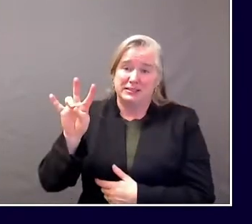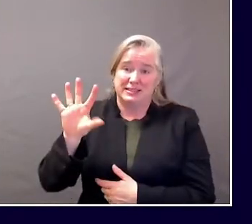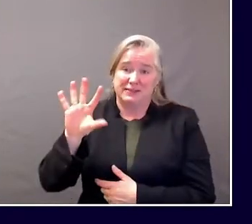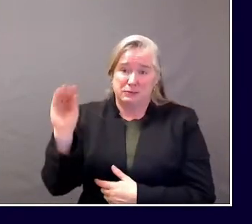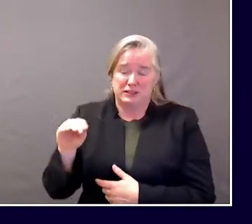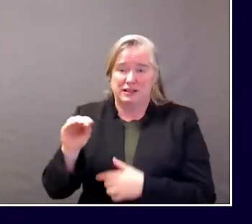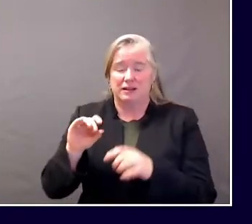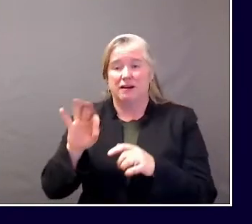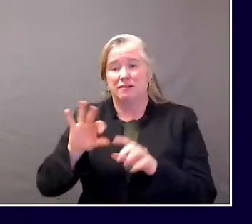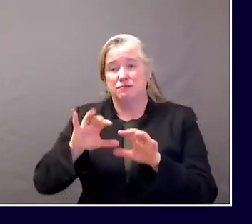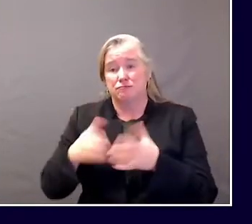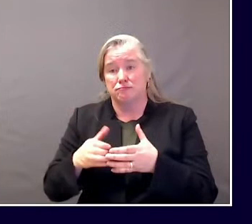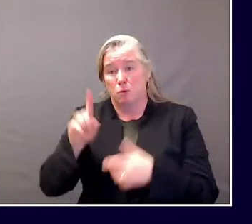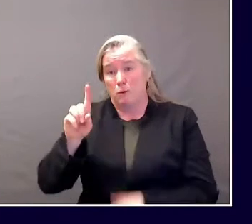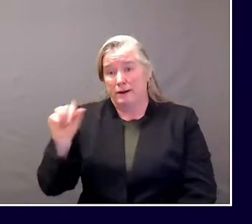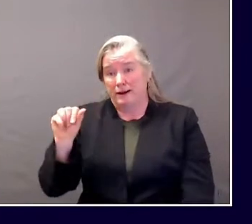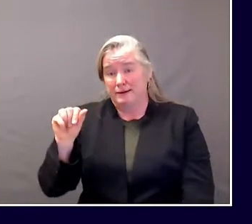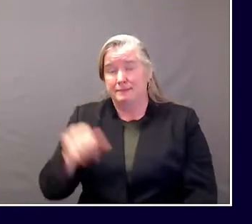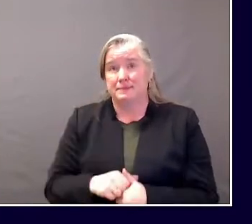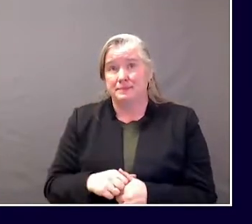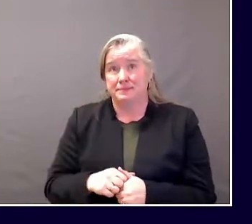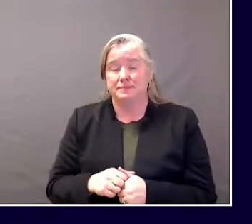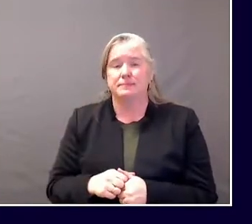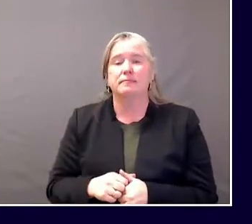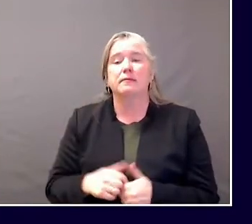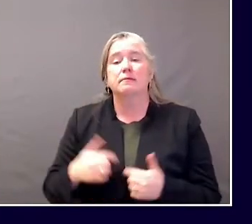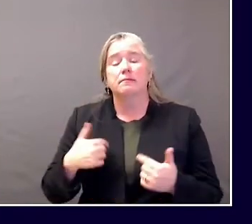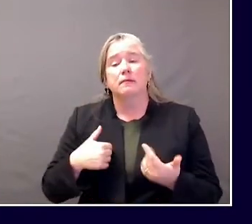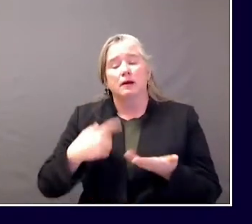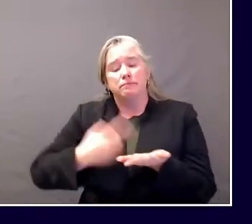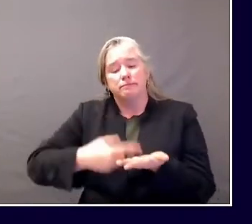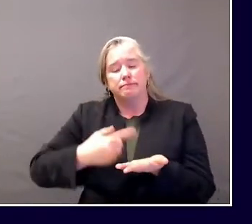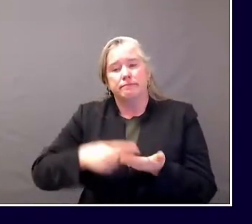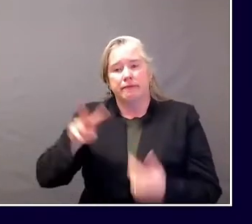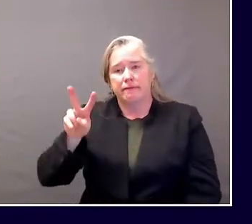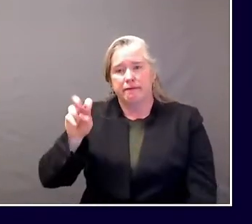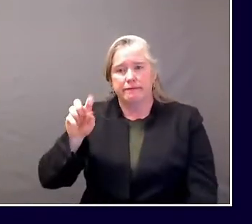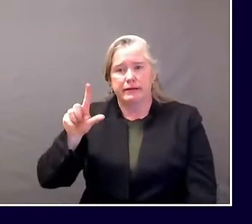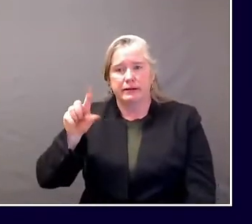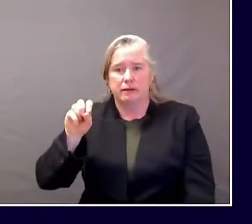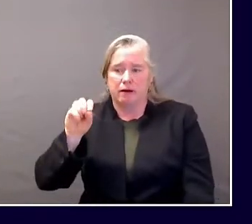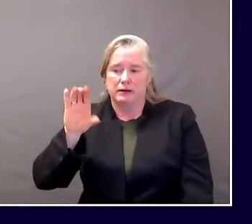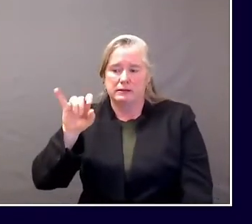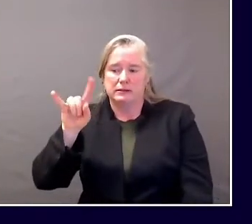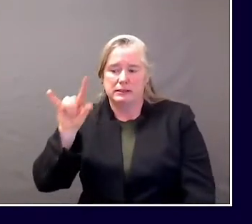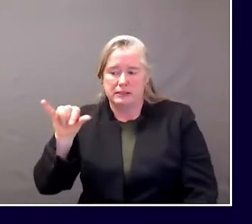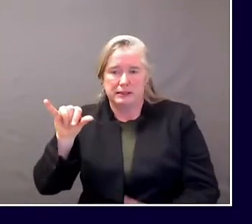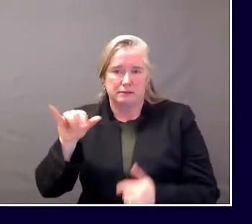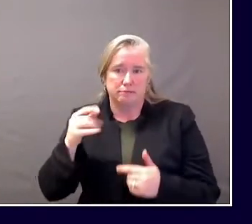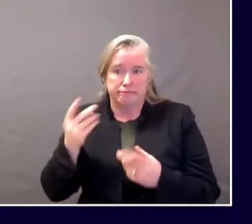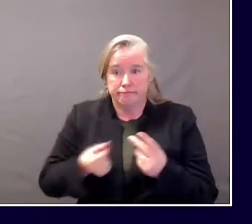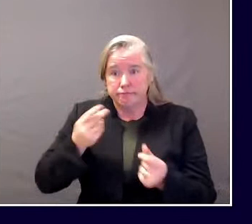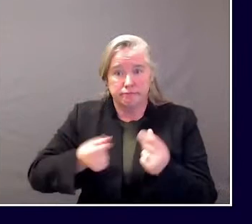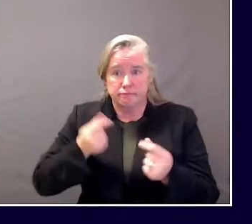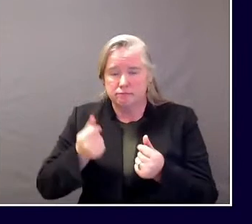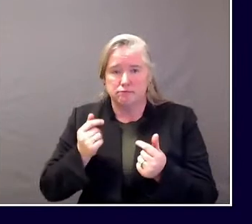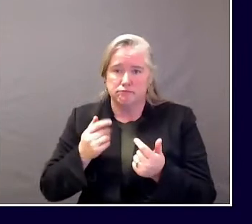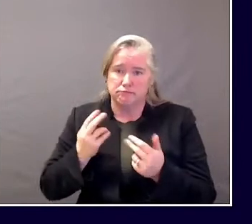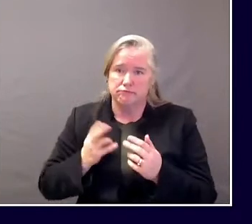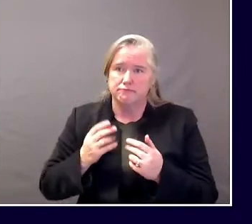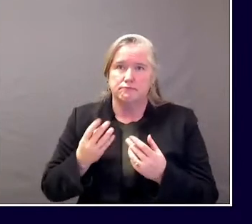vaccination velocity, we are making strides. Both yesterday and the day before,